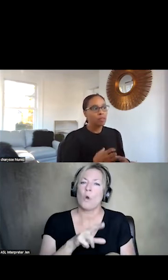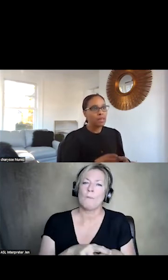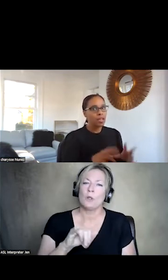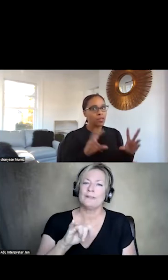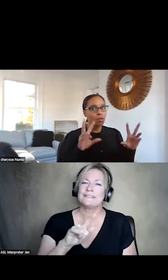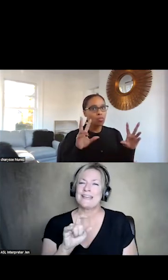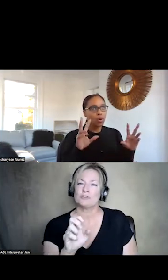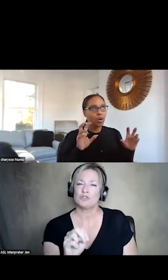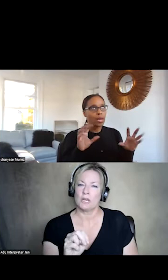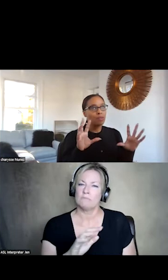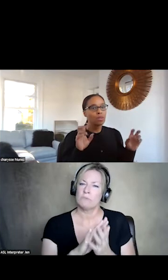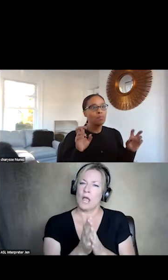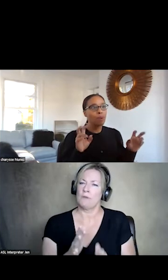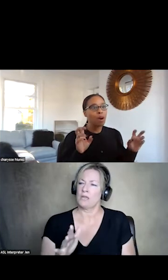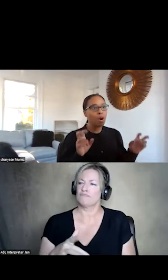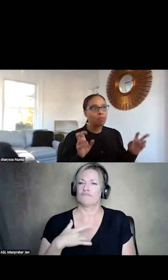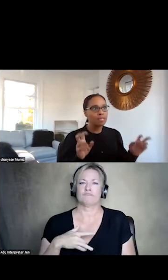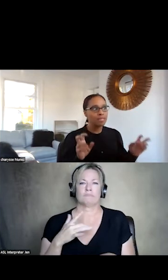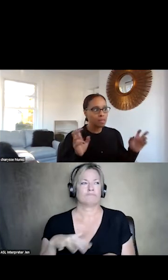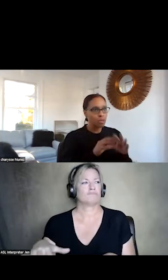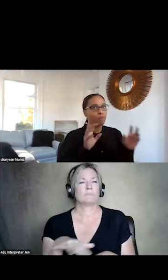to elevate a